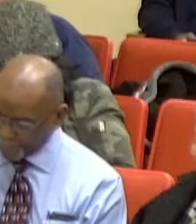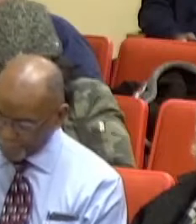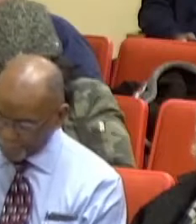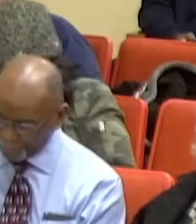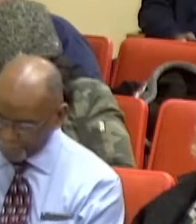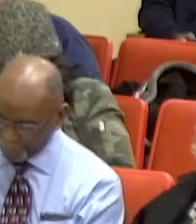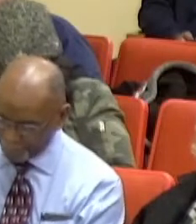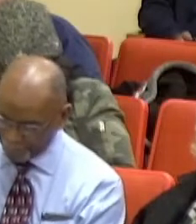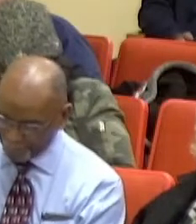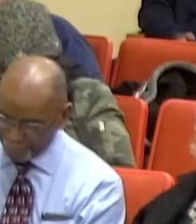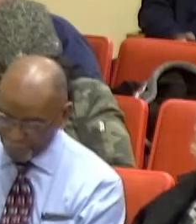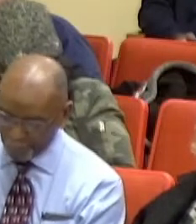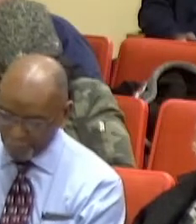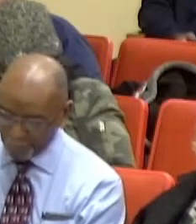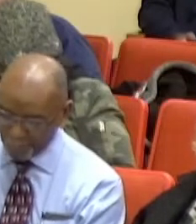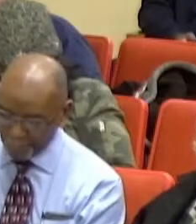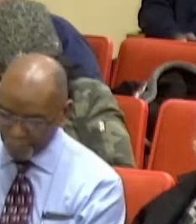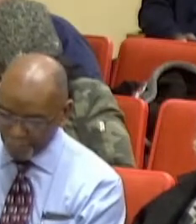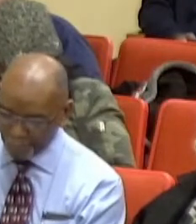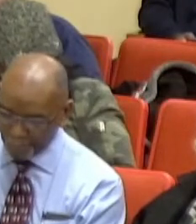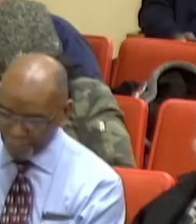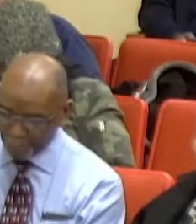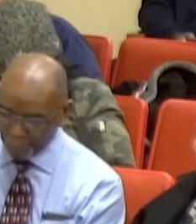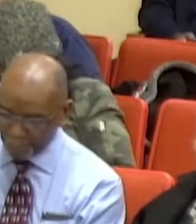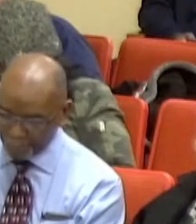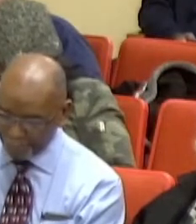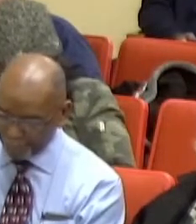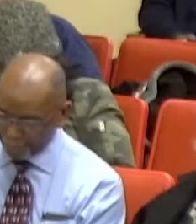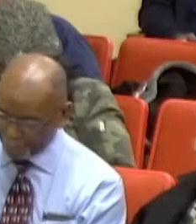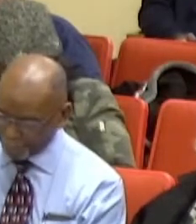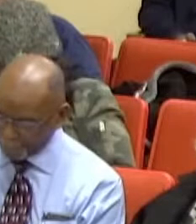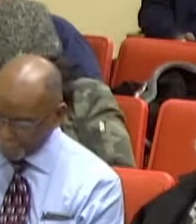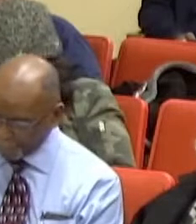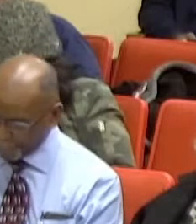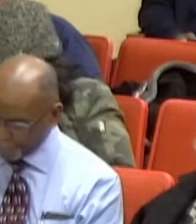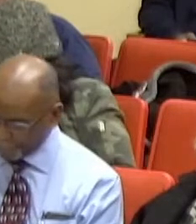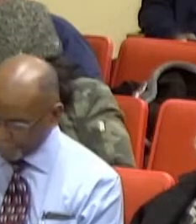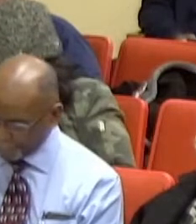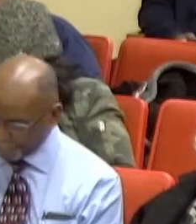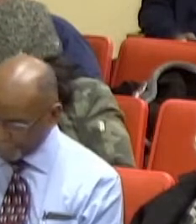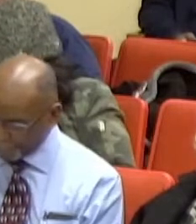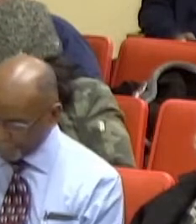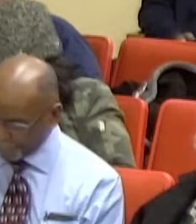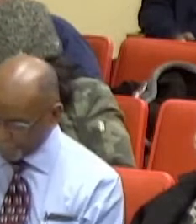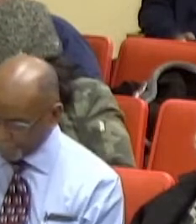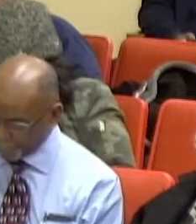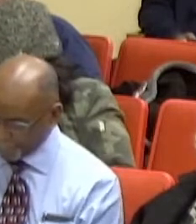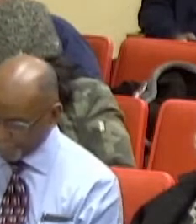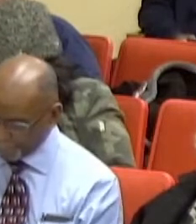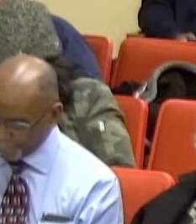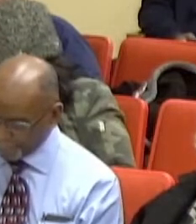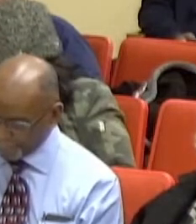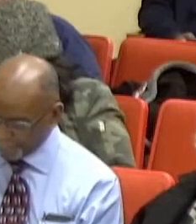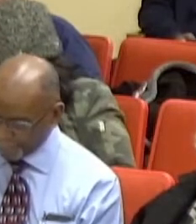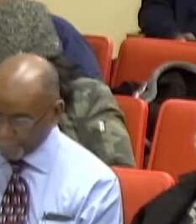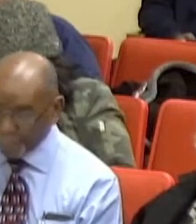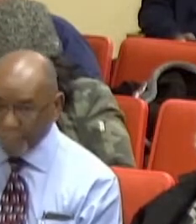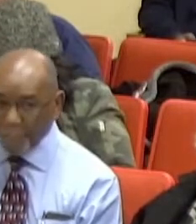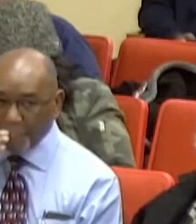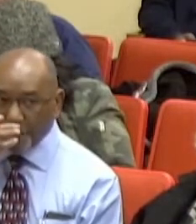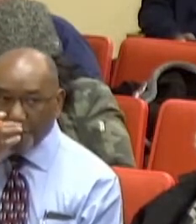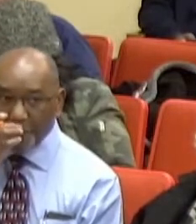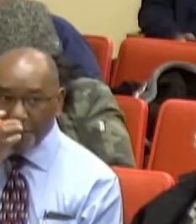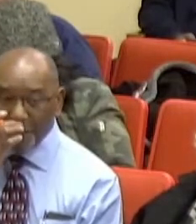disagree with this case. In this case, C5 requires buffer zone Charlie, while R4 requires